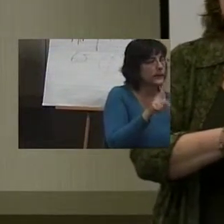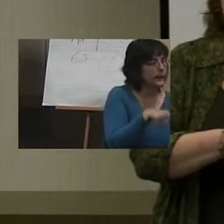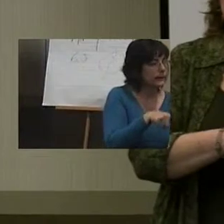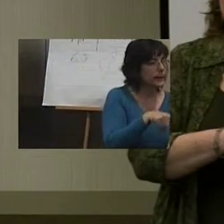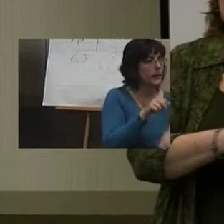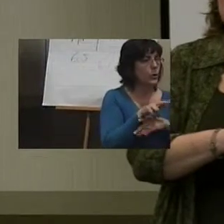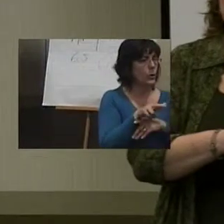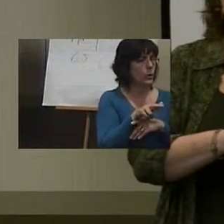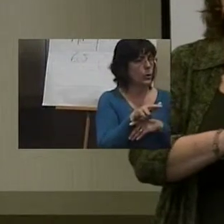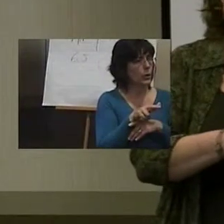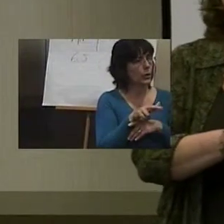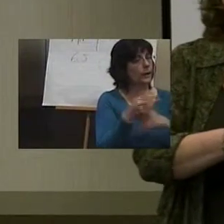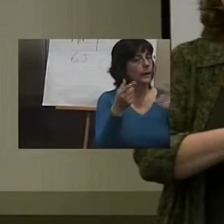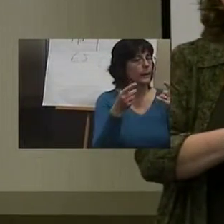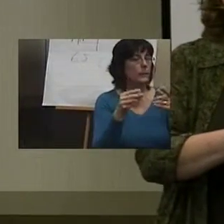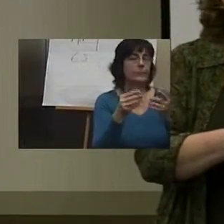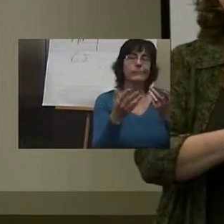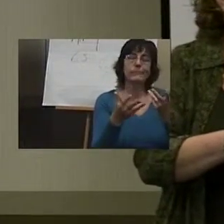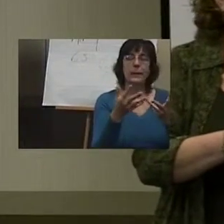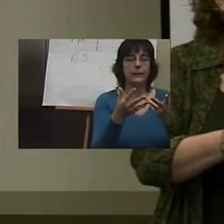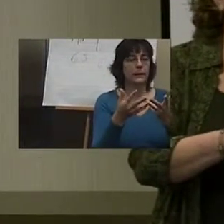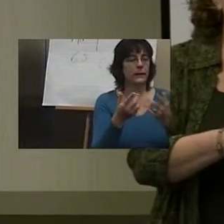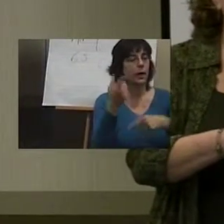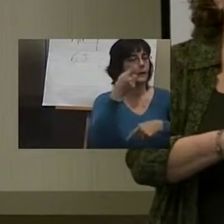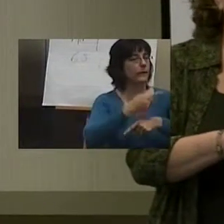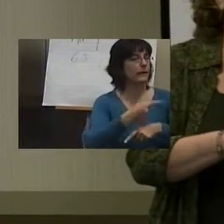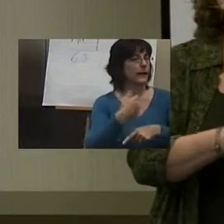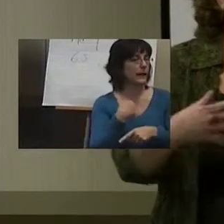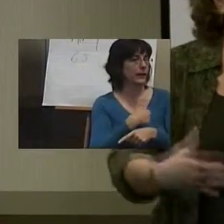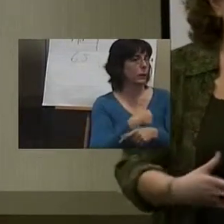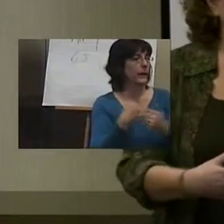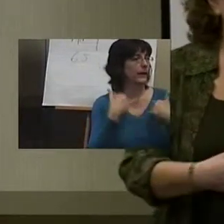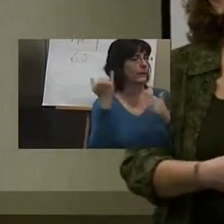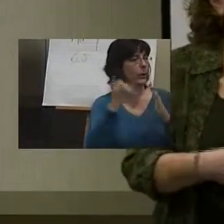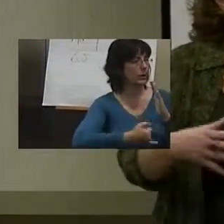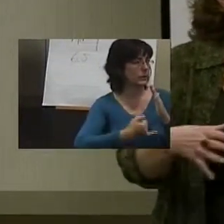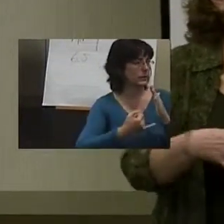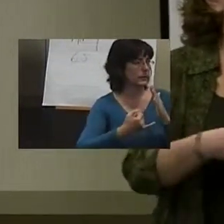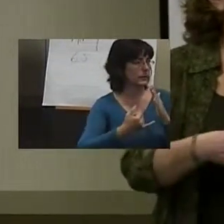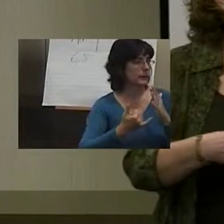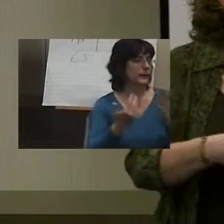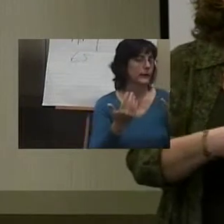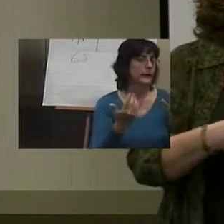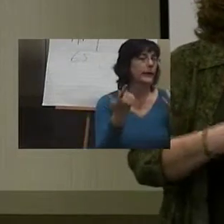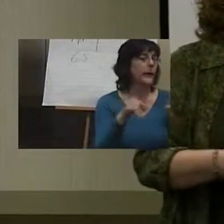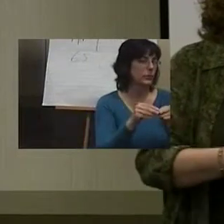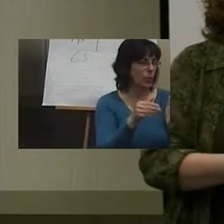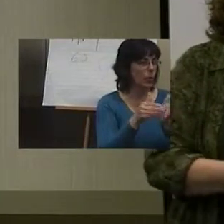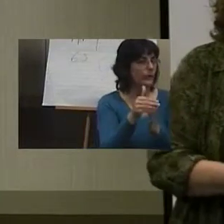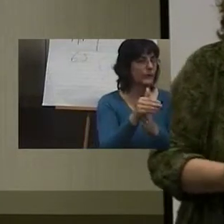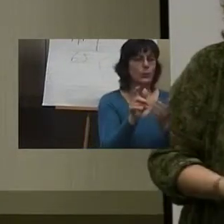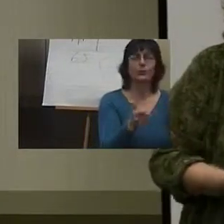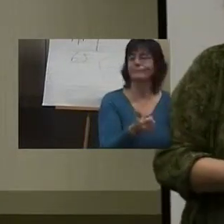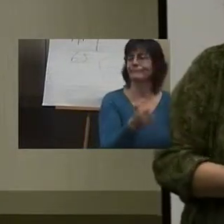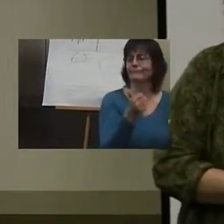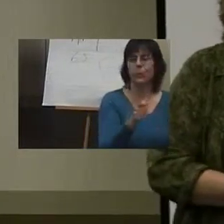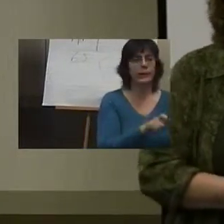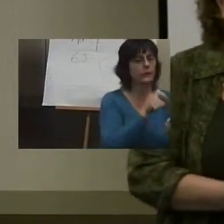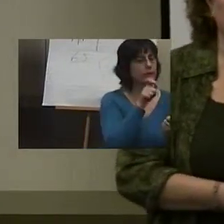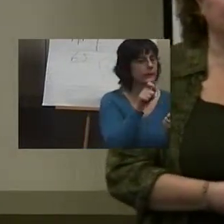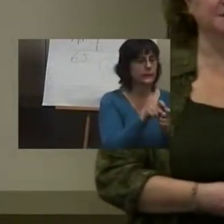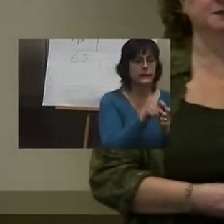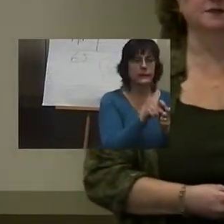maybe it's happening more on the day that we have art. You know, whatever specific things are coming out